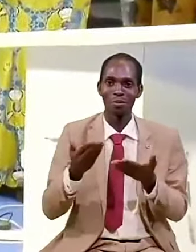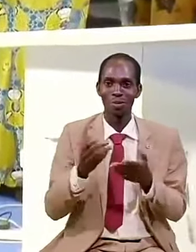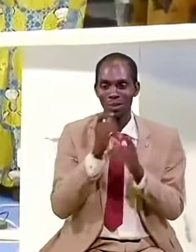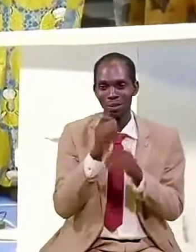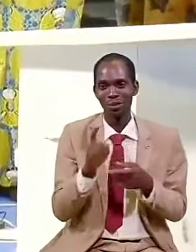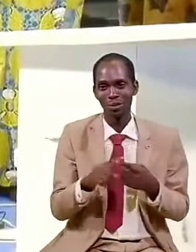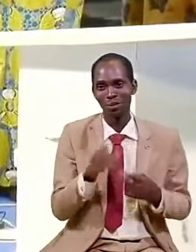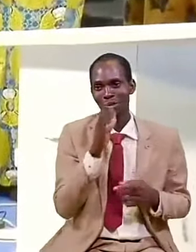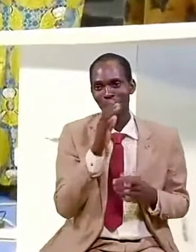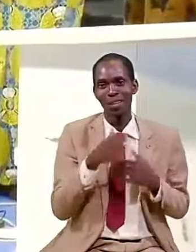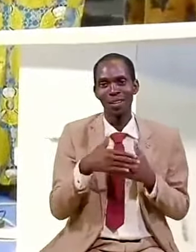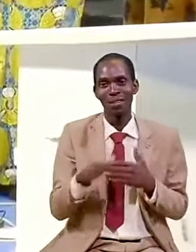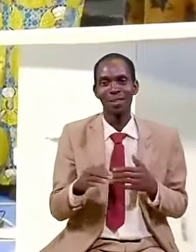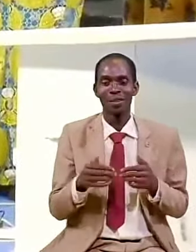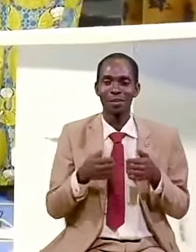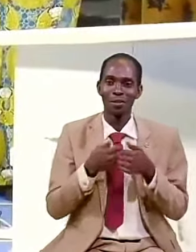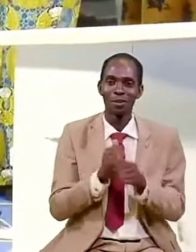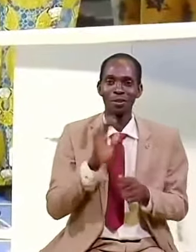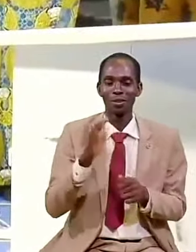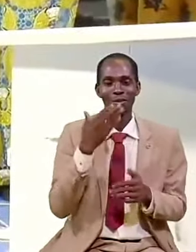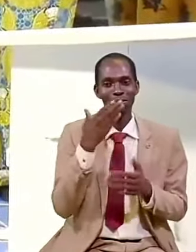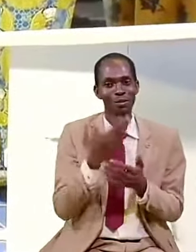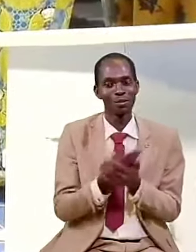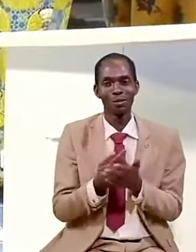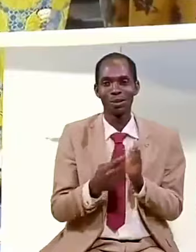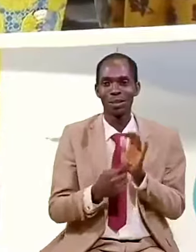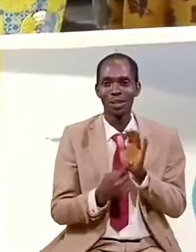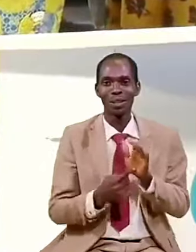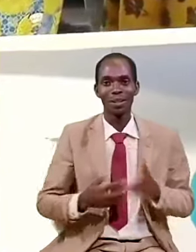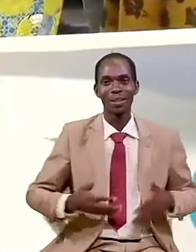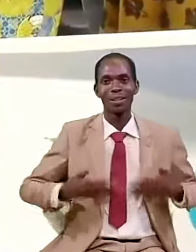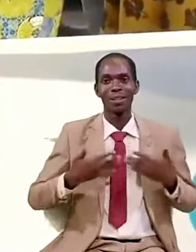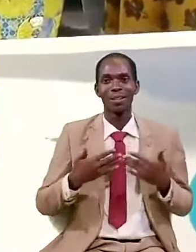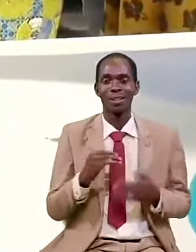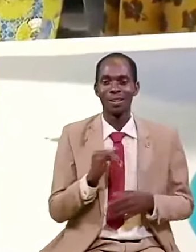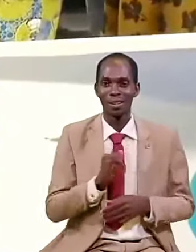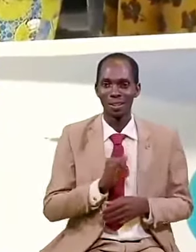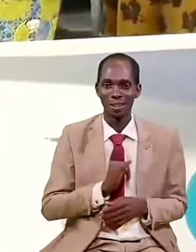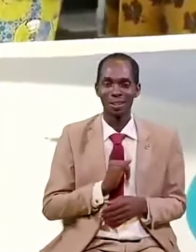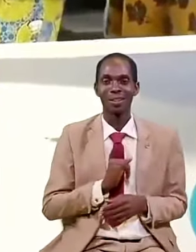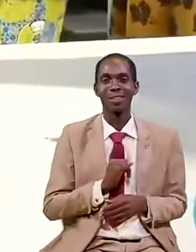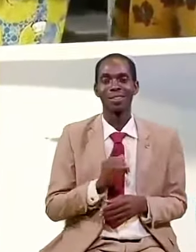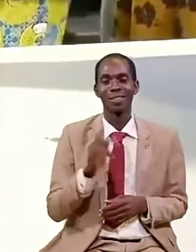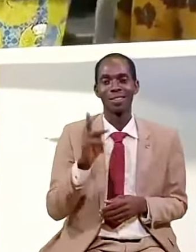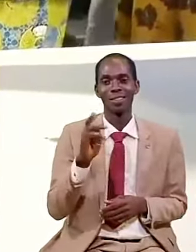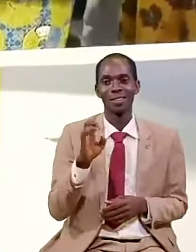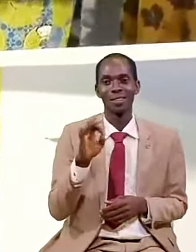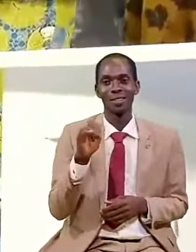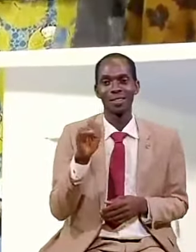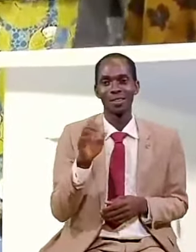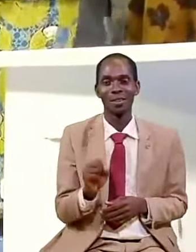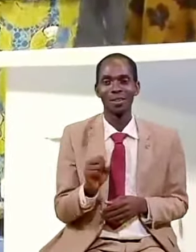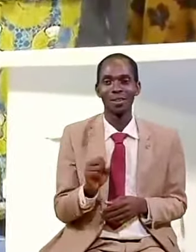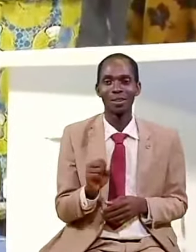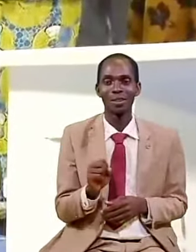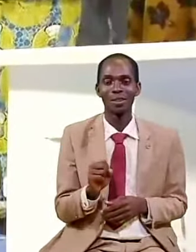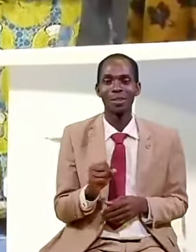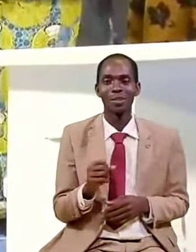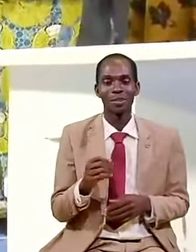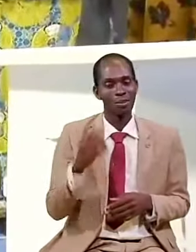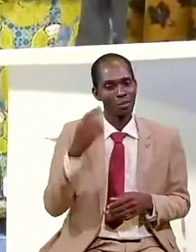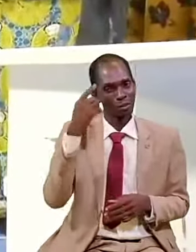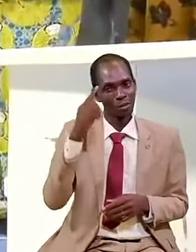clearly followed the exemplary life, I again abuke fast on behalf of my